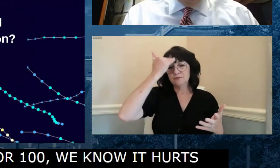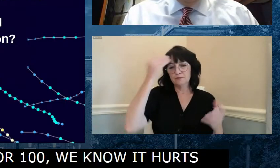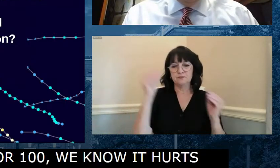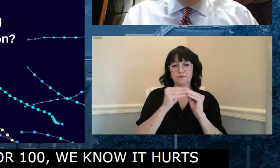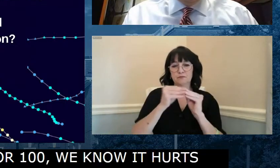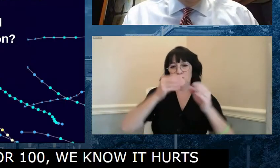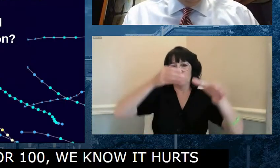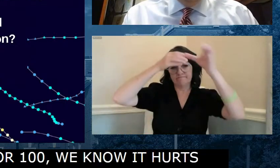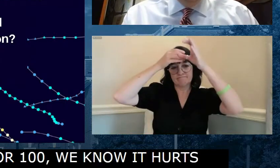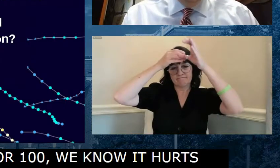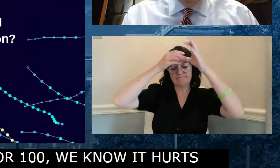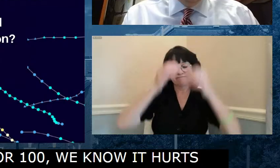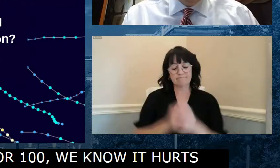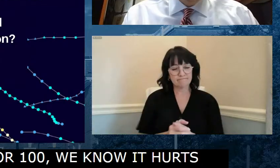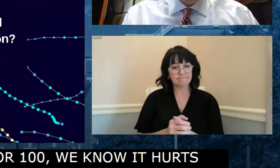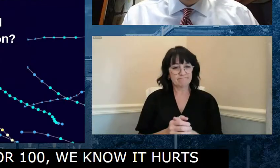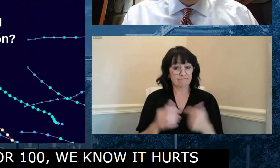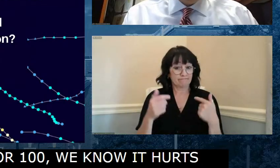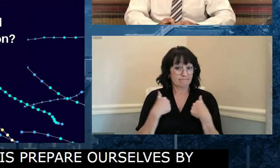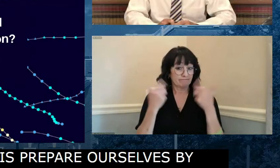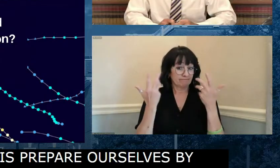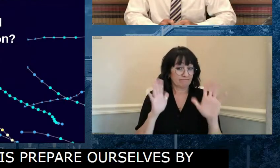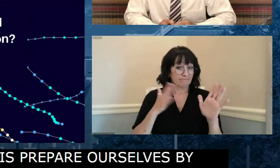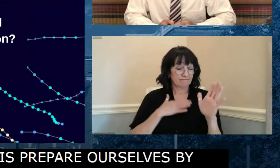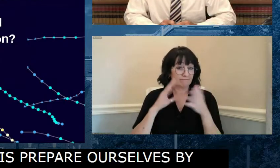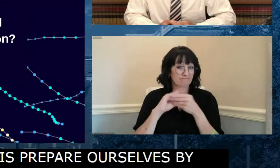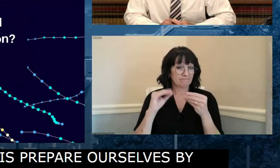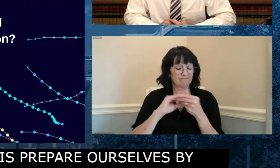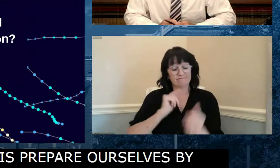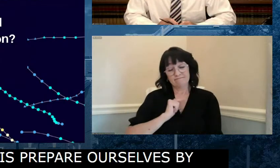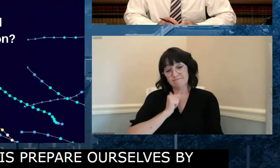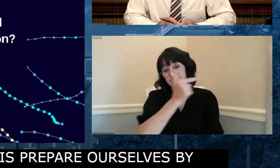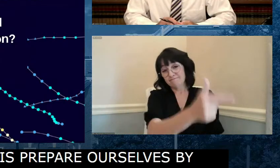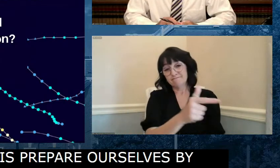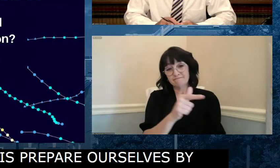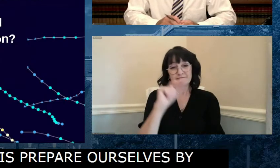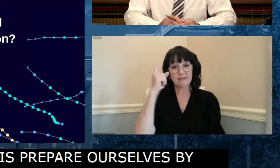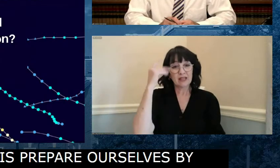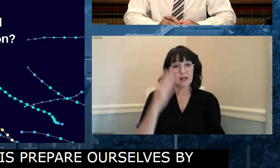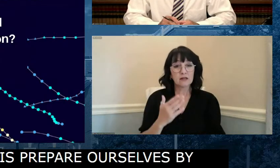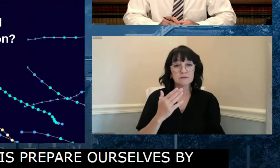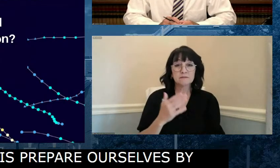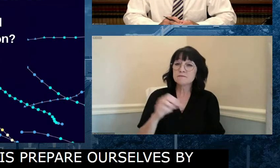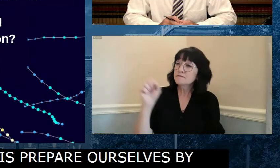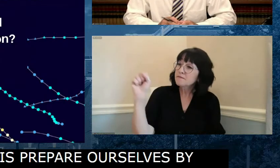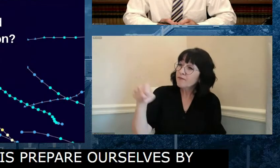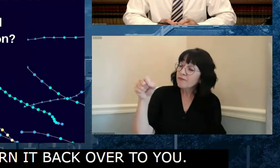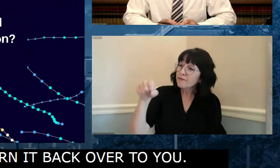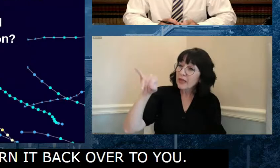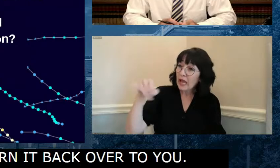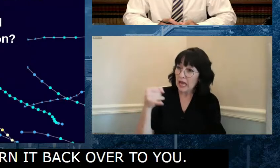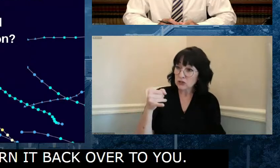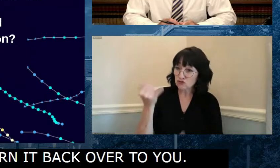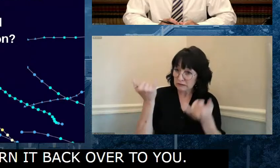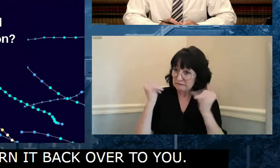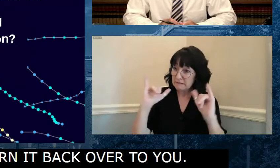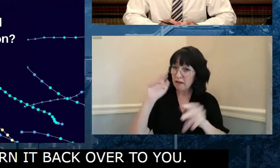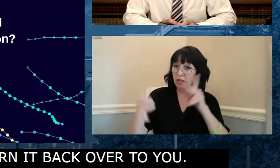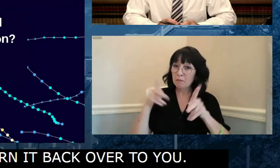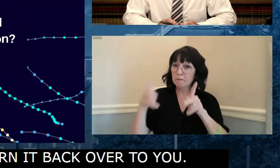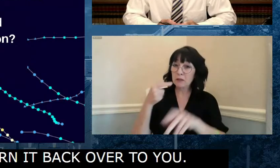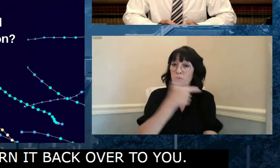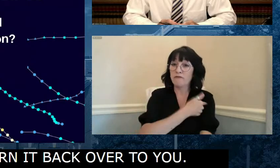that, Governor, I'll turn it back over to you. Thank you, AJ. And there are people being vaccinated every day, still,